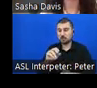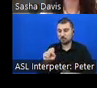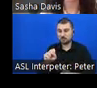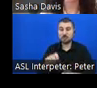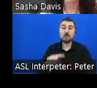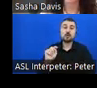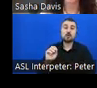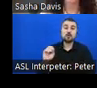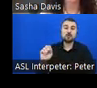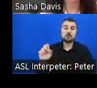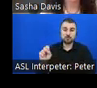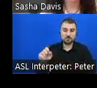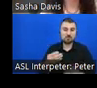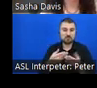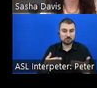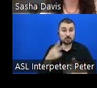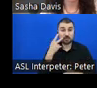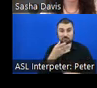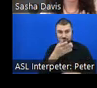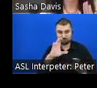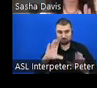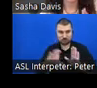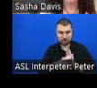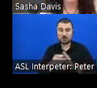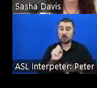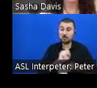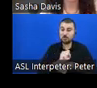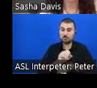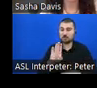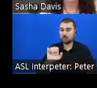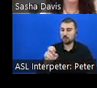photo, we see a workbench. We see